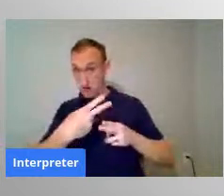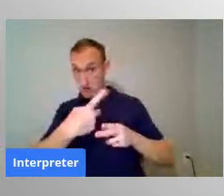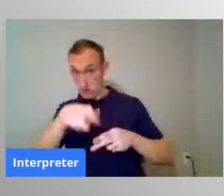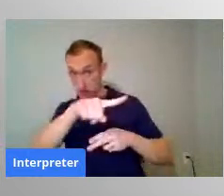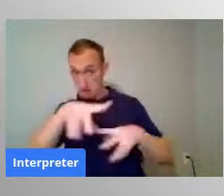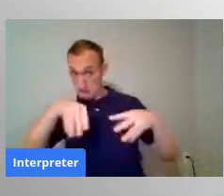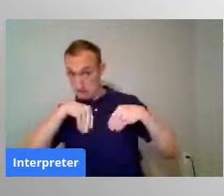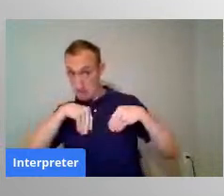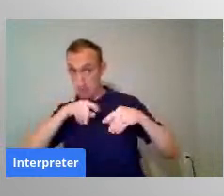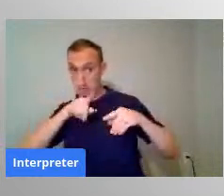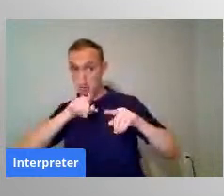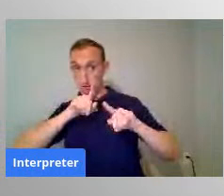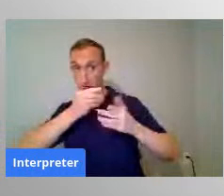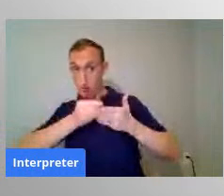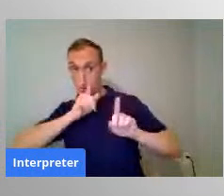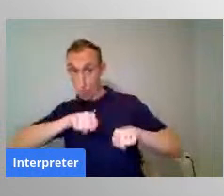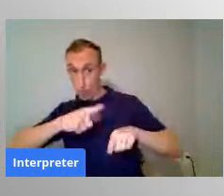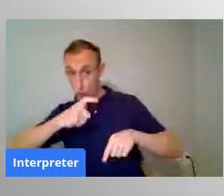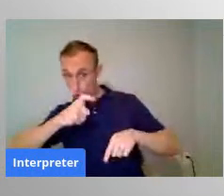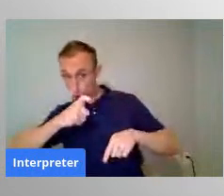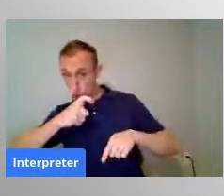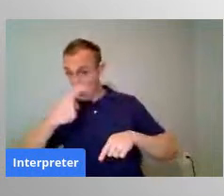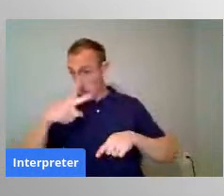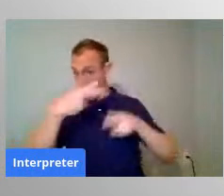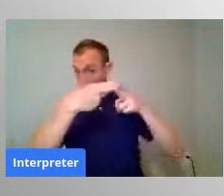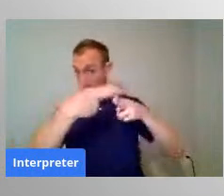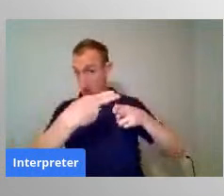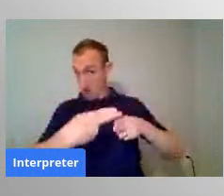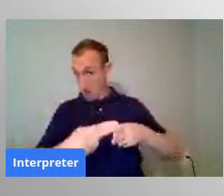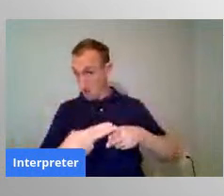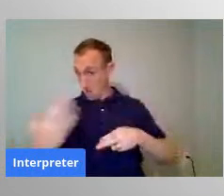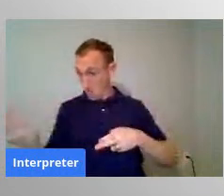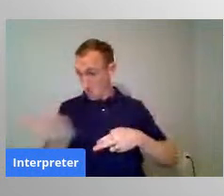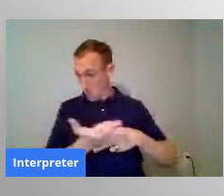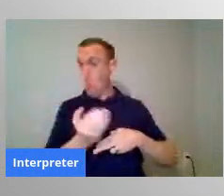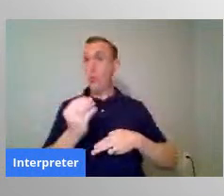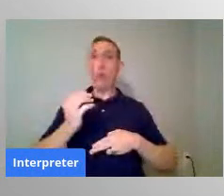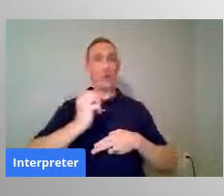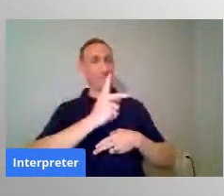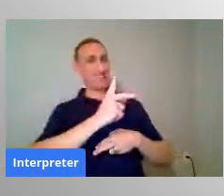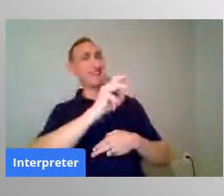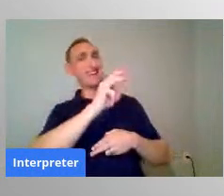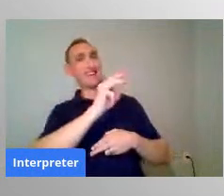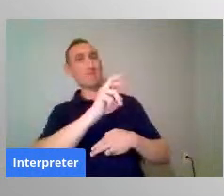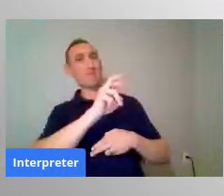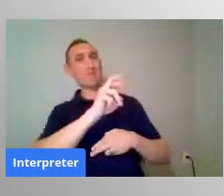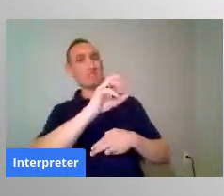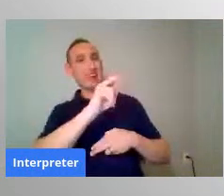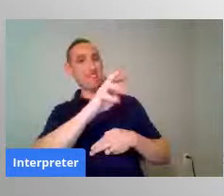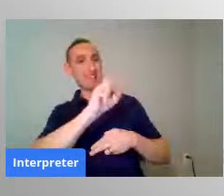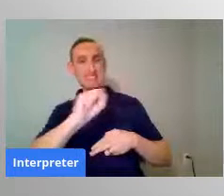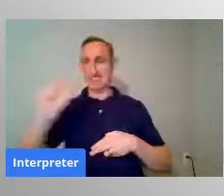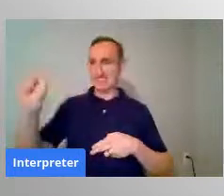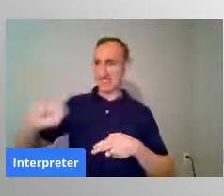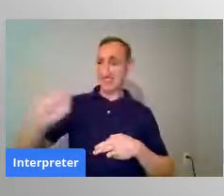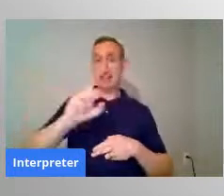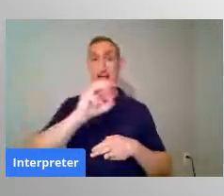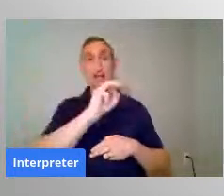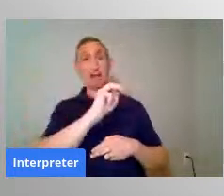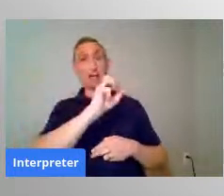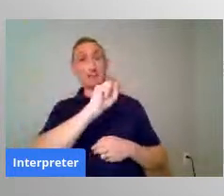the November 2020 financial reports. Okay, Mr. Davis? Yes. Ms.